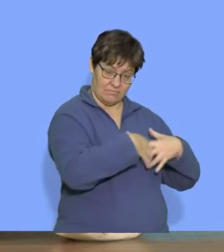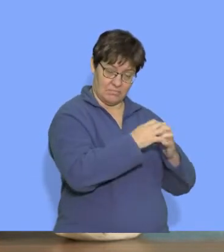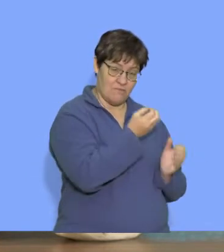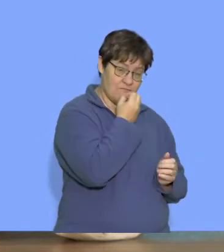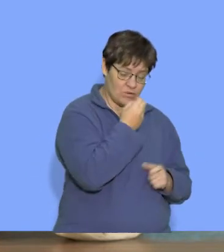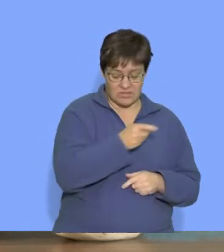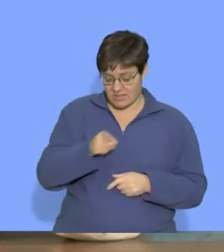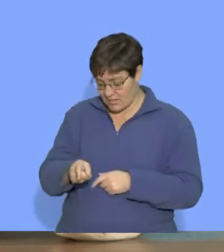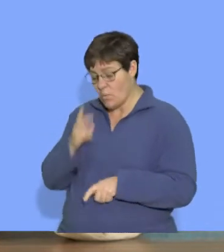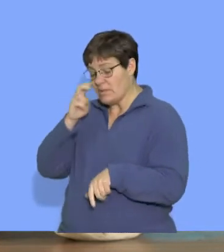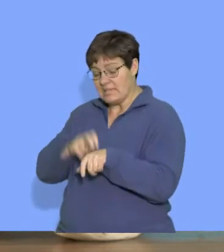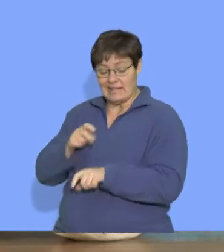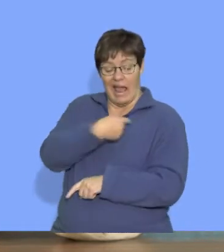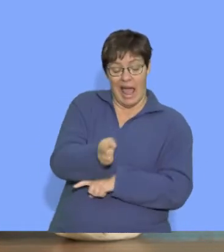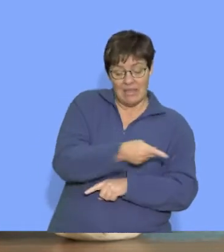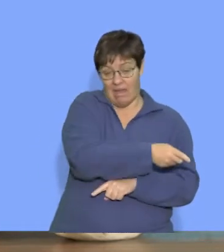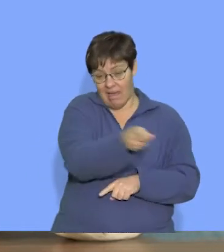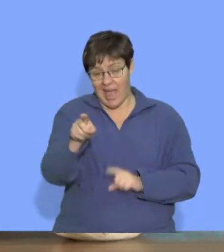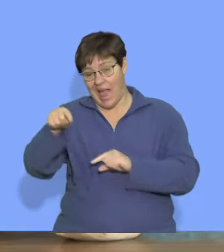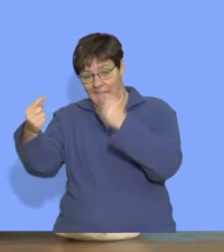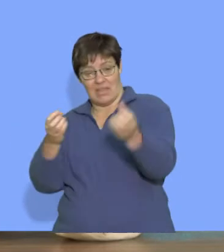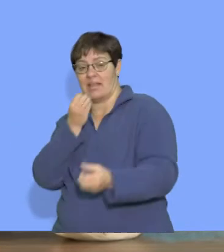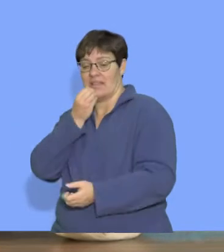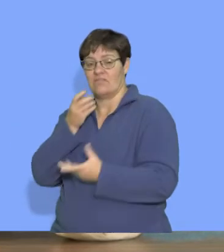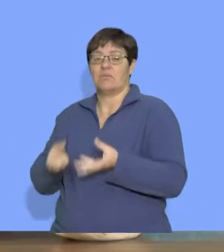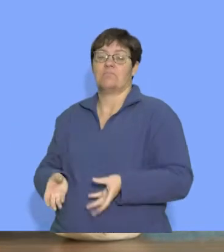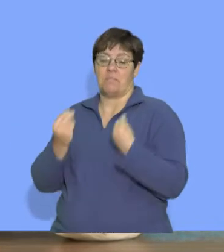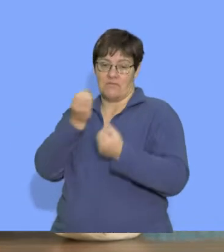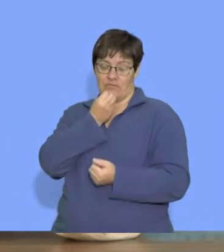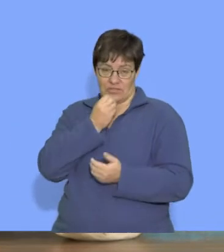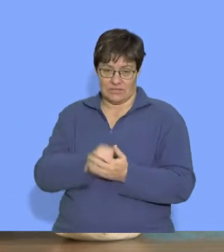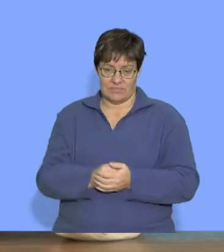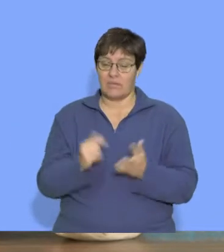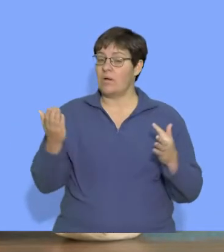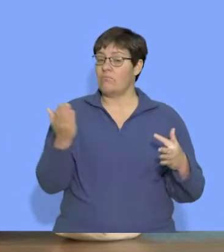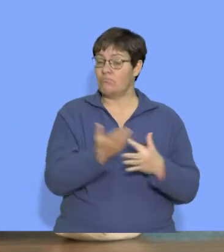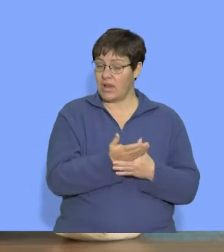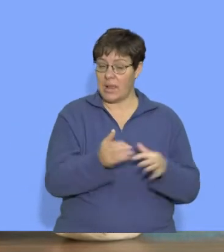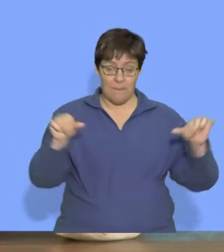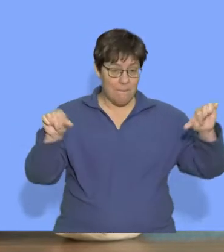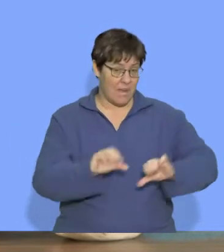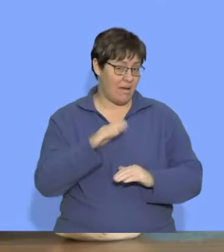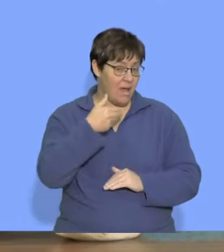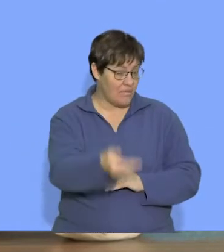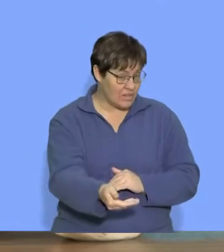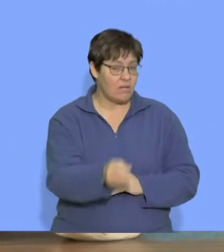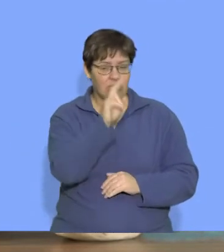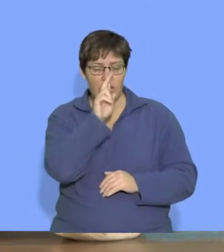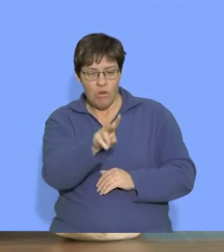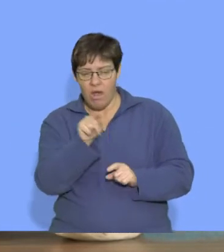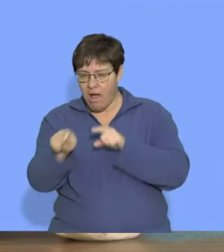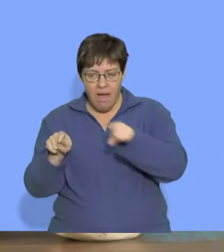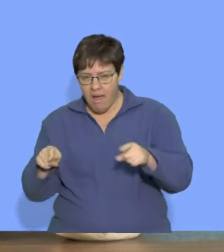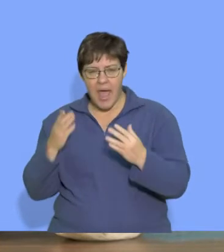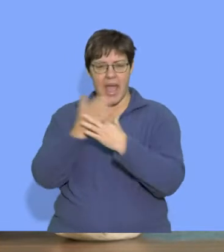their own food and those that consume other organisms. Let's have a little break, and when we get back, we will look at how